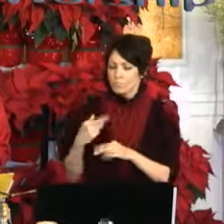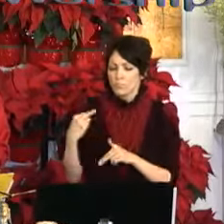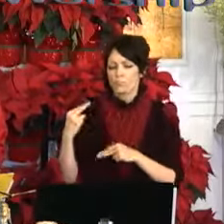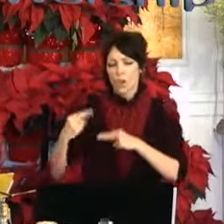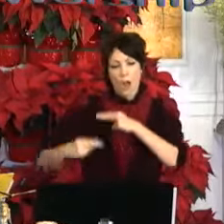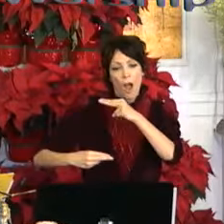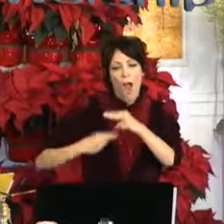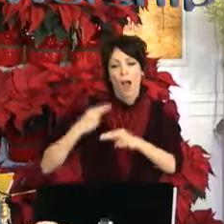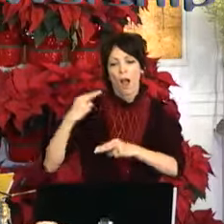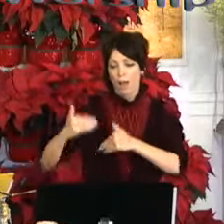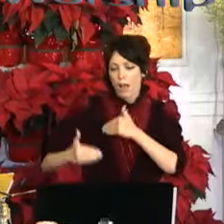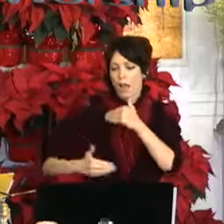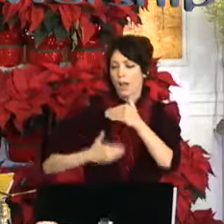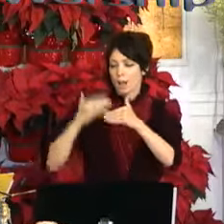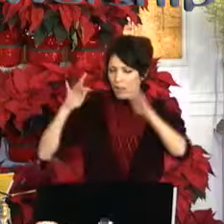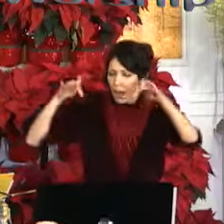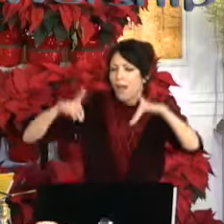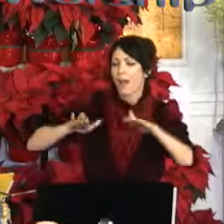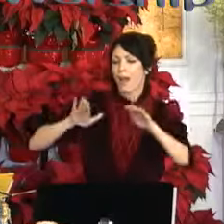rolling us